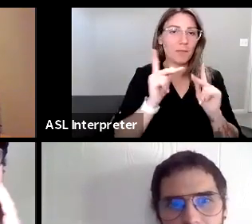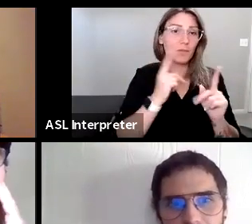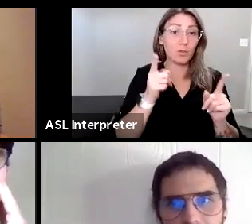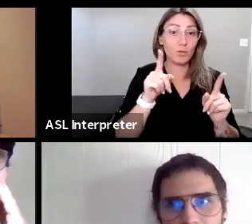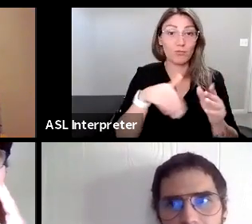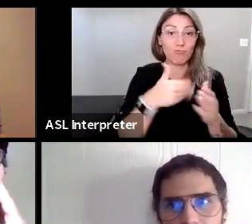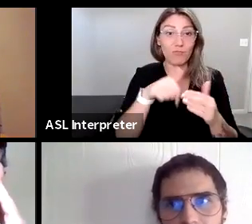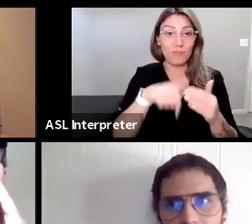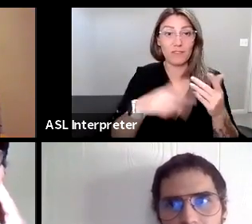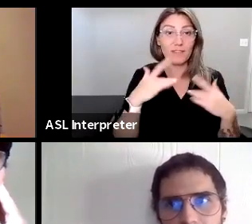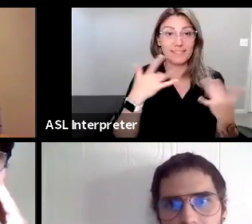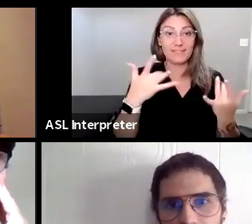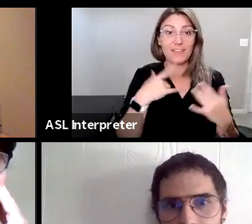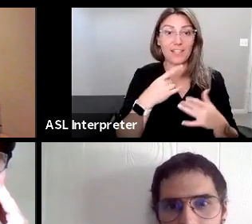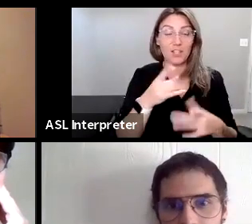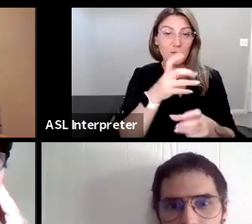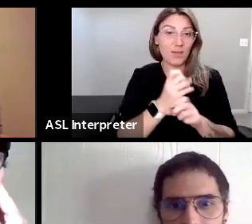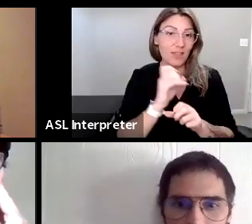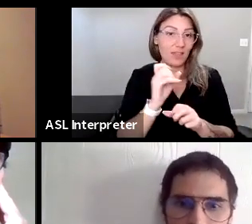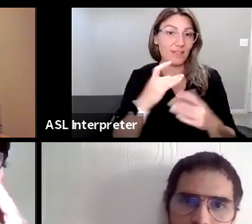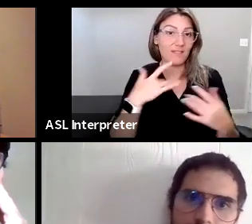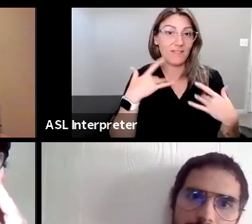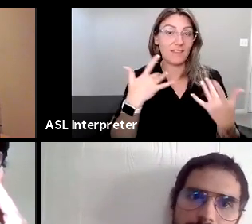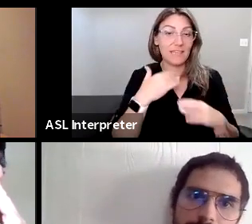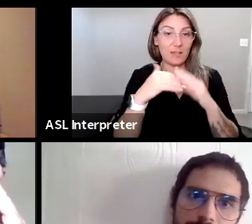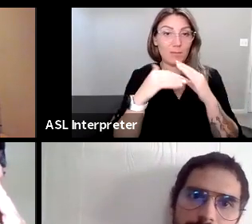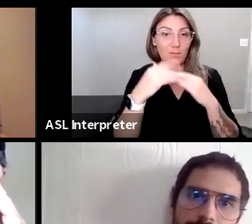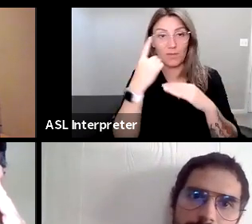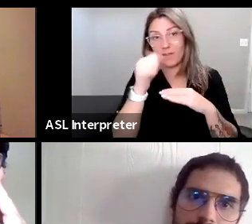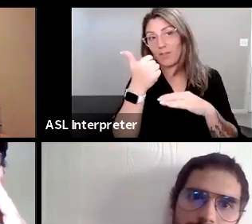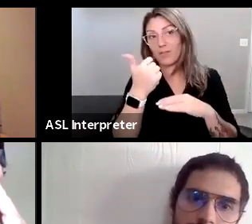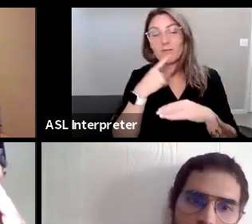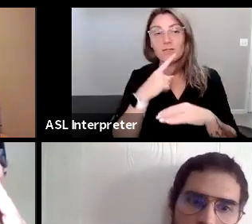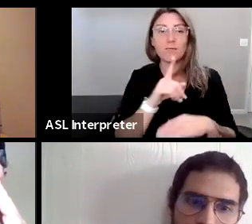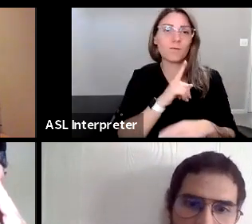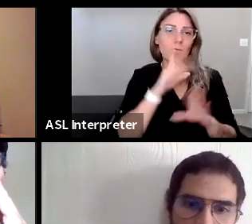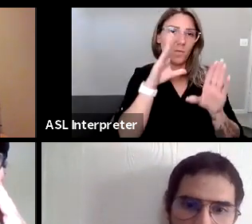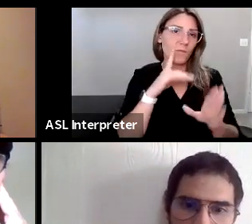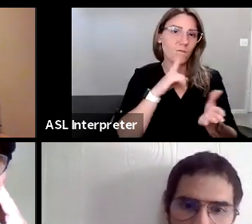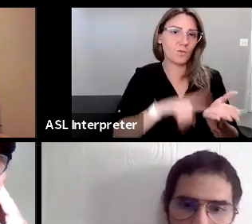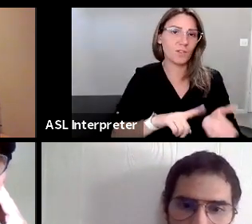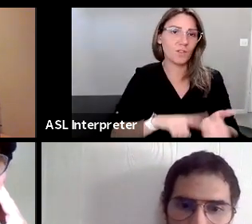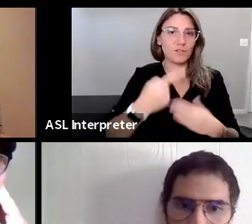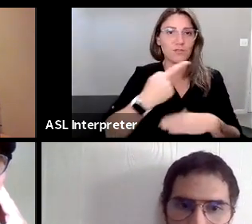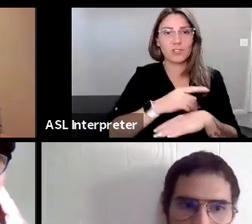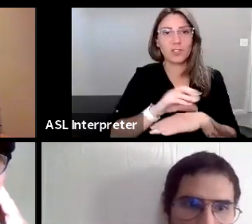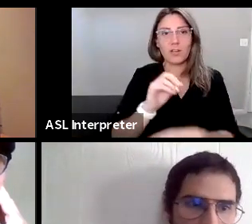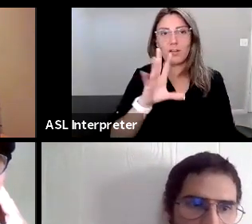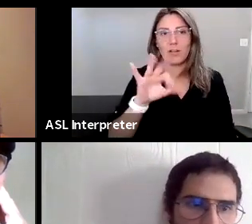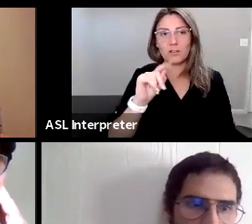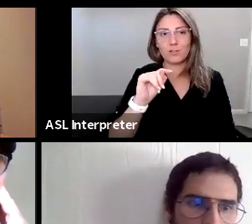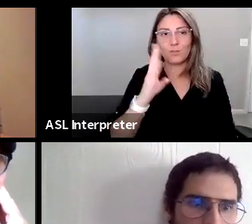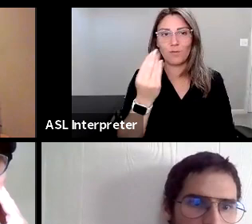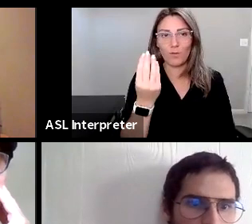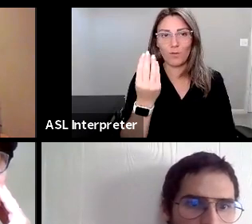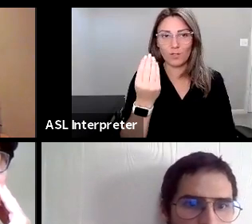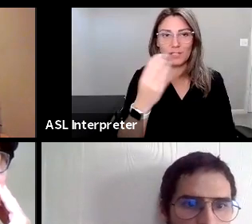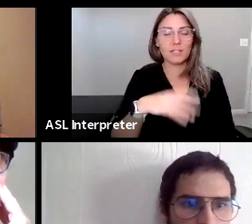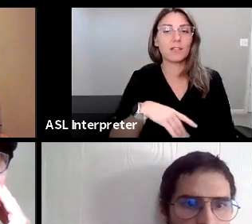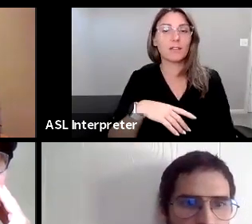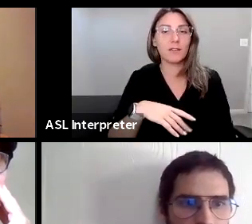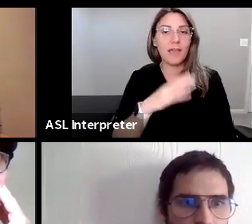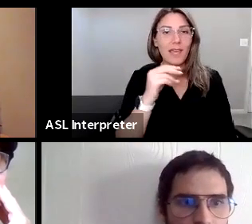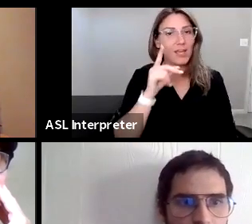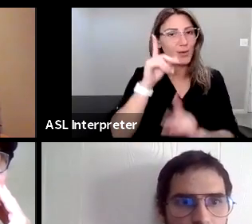event, you probably have gotten the email for the other events that are coming up. And we have a really great research day coming up October 14th. And we have